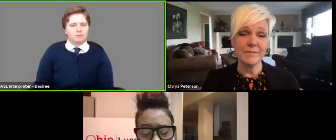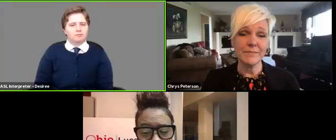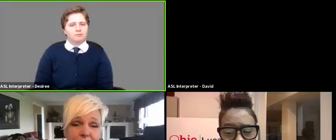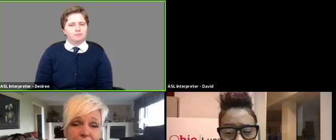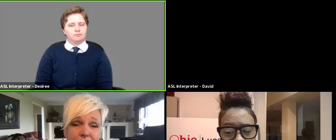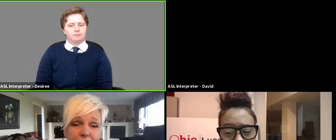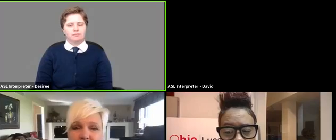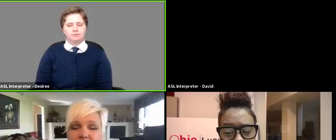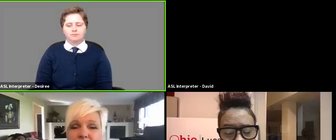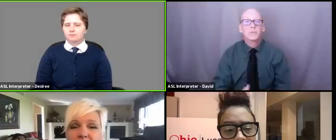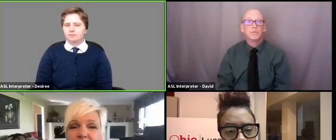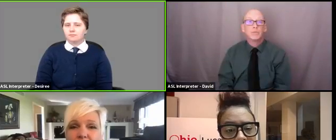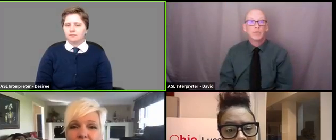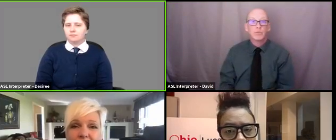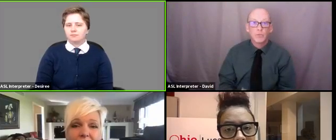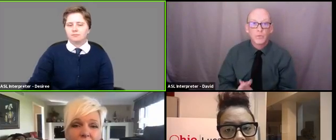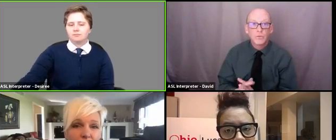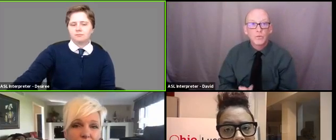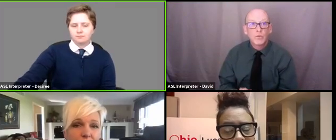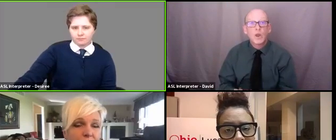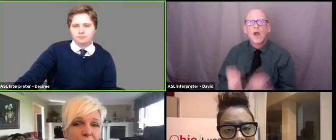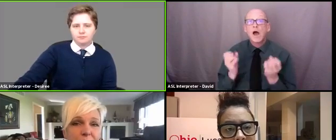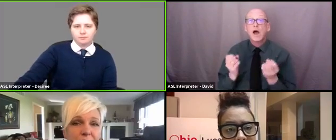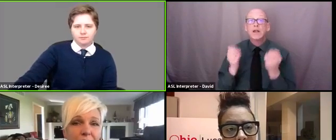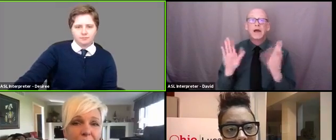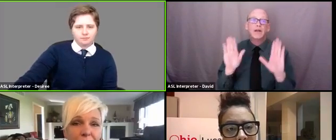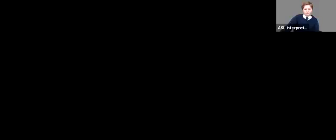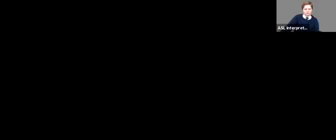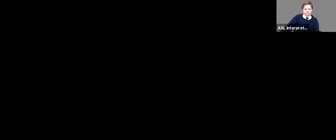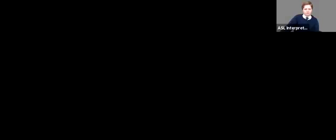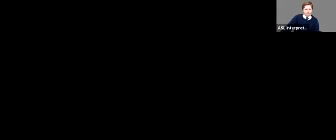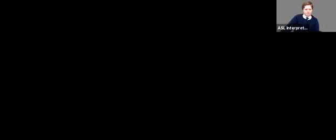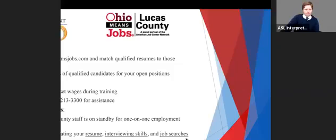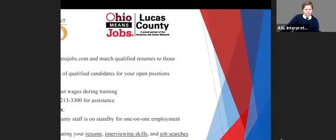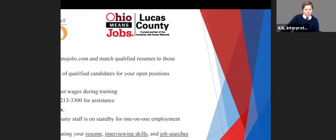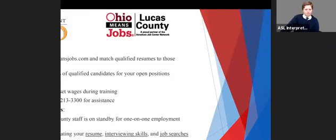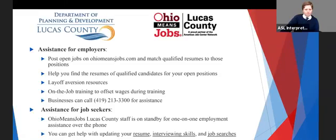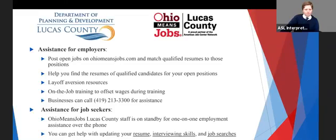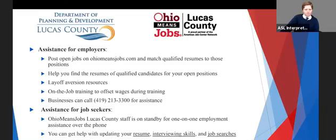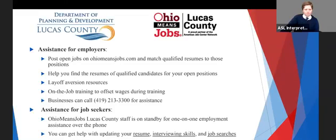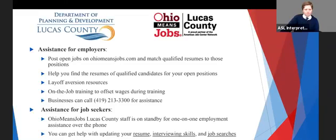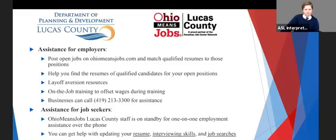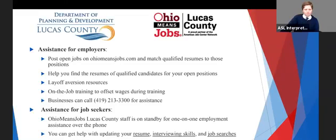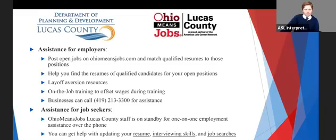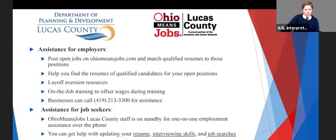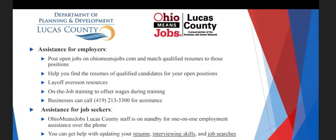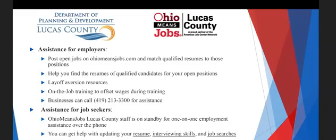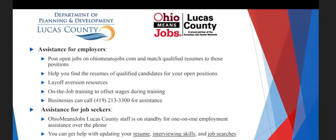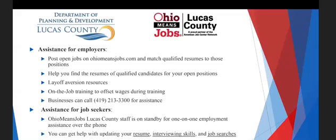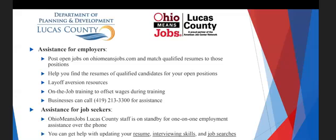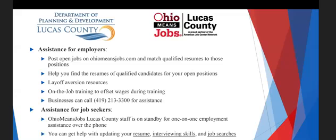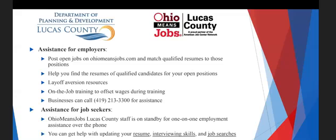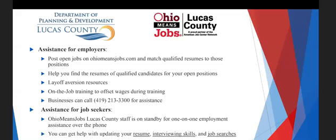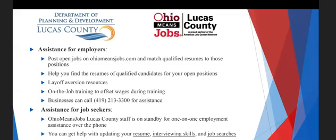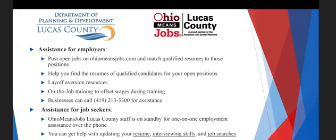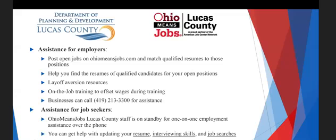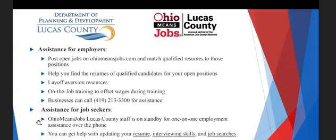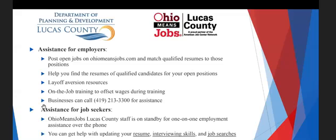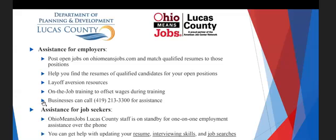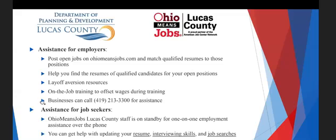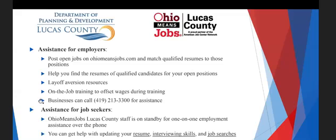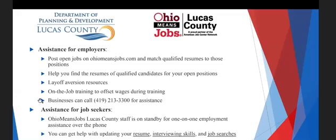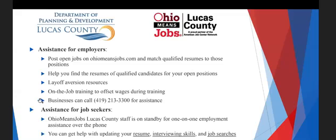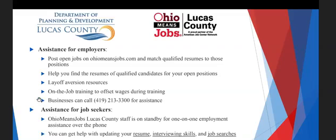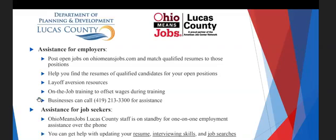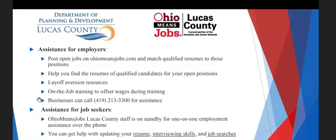A lot of great information there, and also those layoff aversion dollars available. And you can see